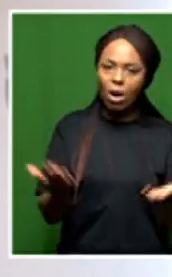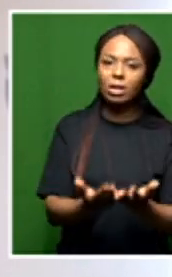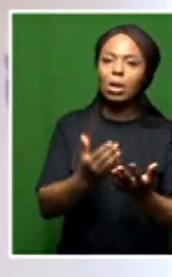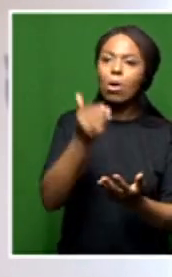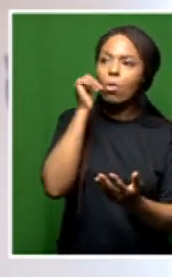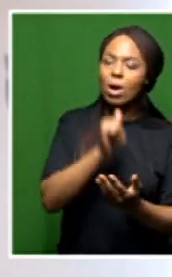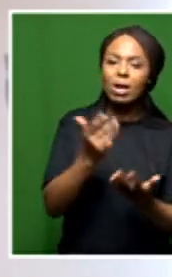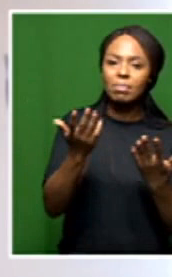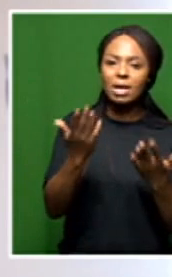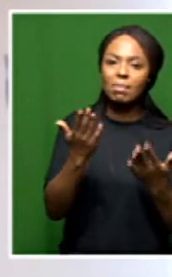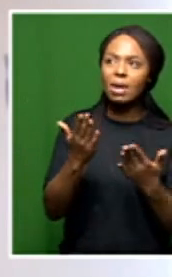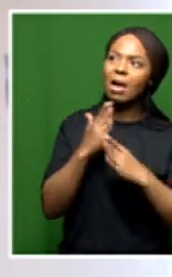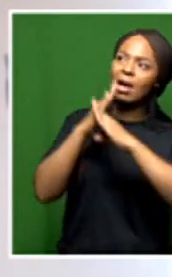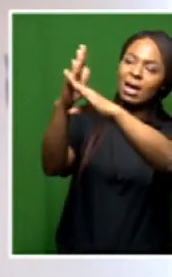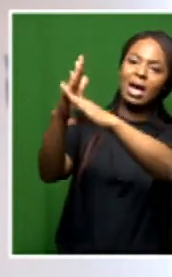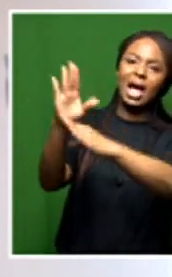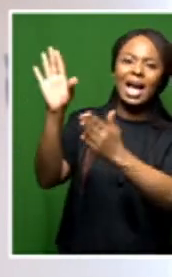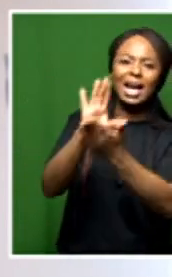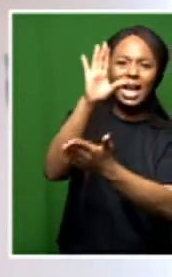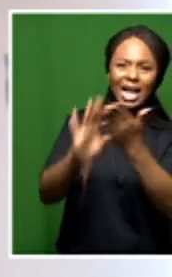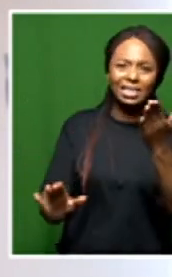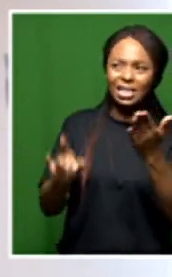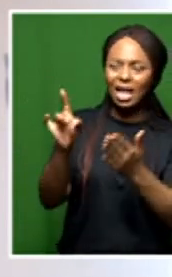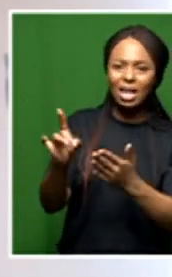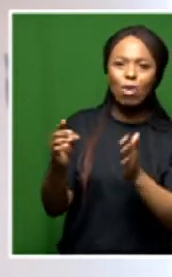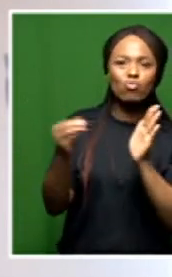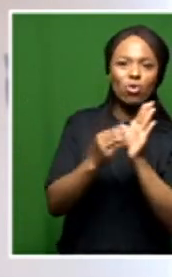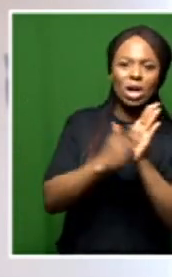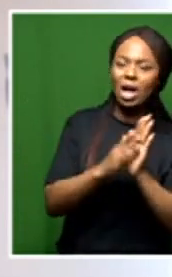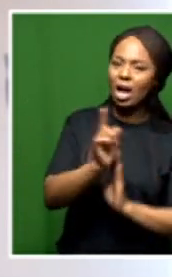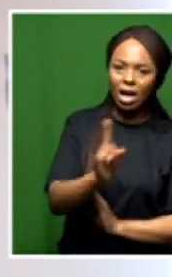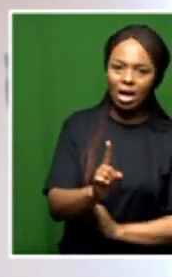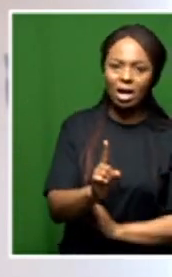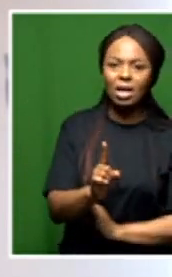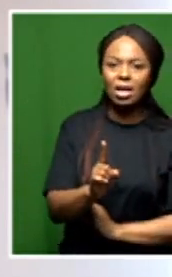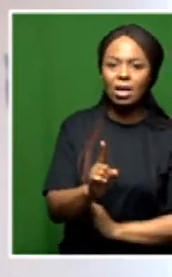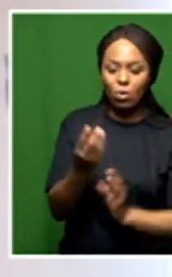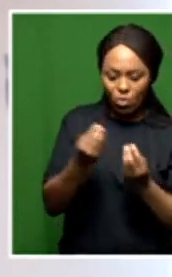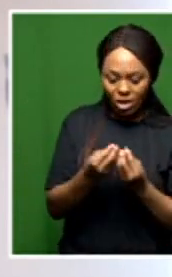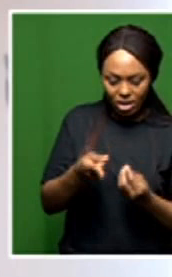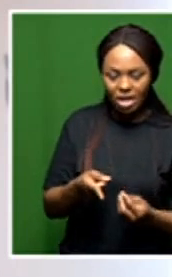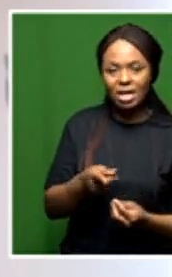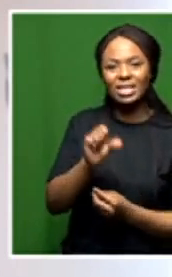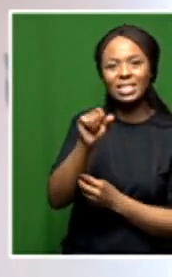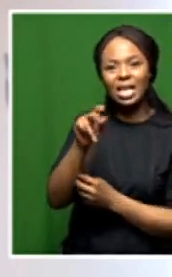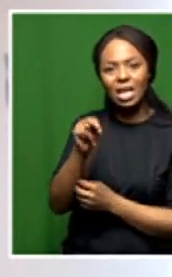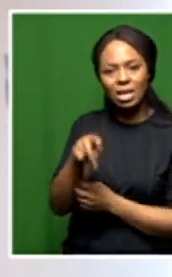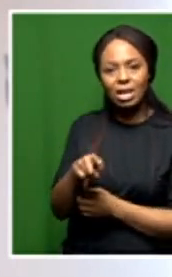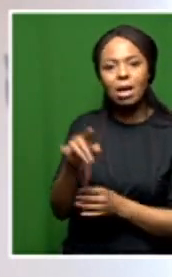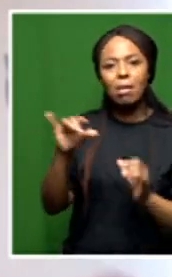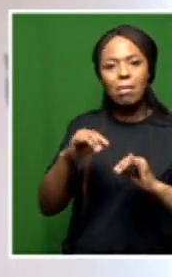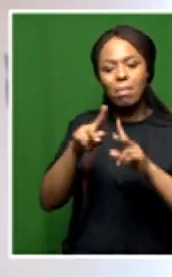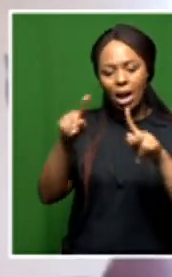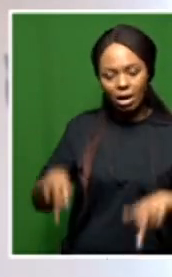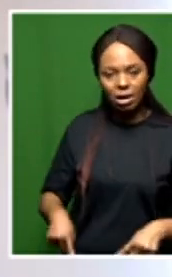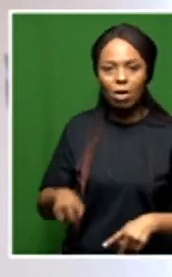they mustn't panic to cancel their booking with SANParks. We've made a decision that we're actually in all those countries